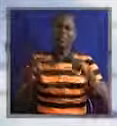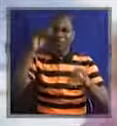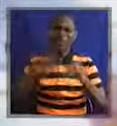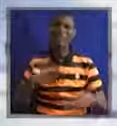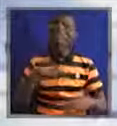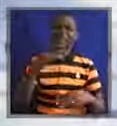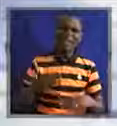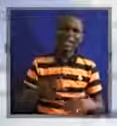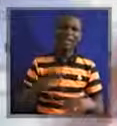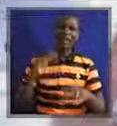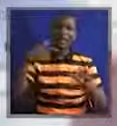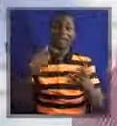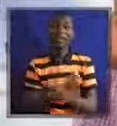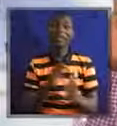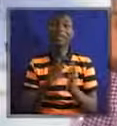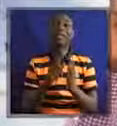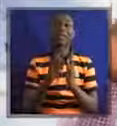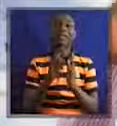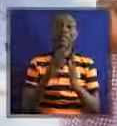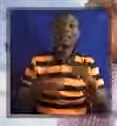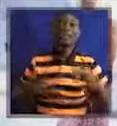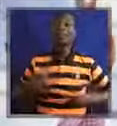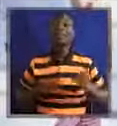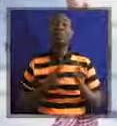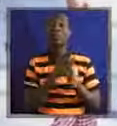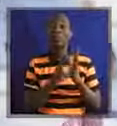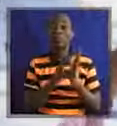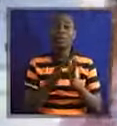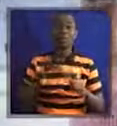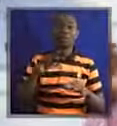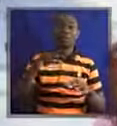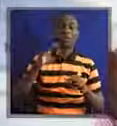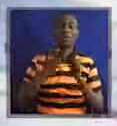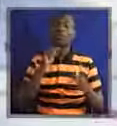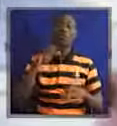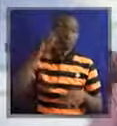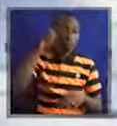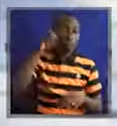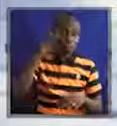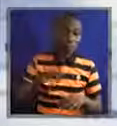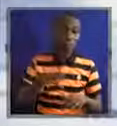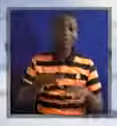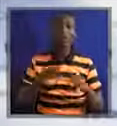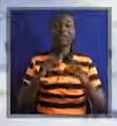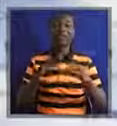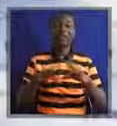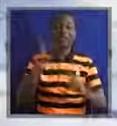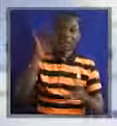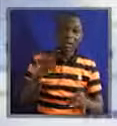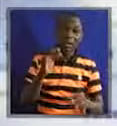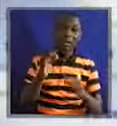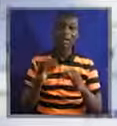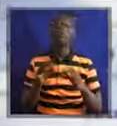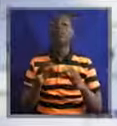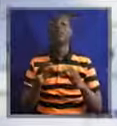for ebe ye movie, and ye be ya. Na ye saman enye saman a na ye bosom na o sofo